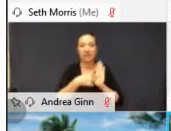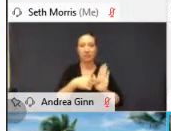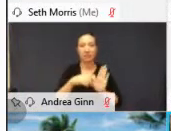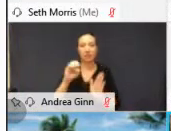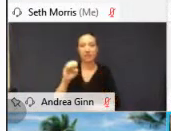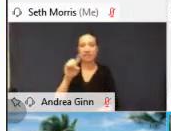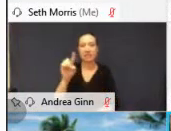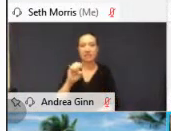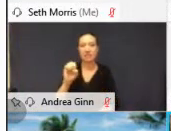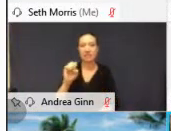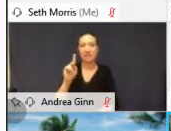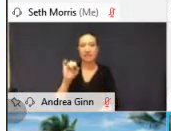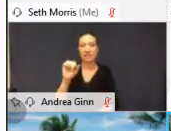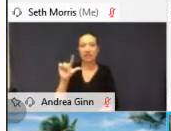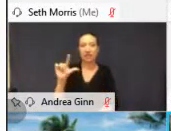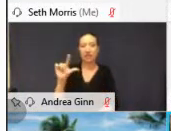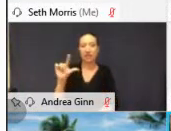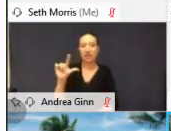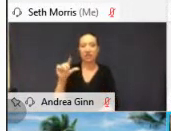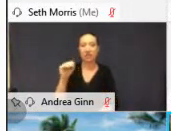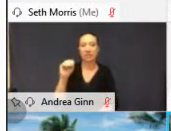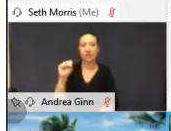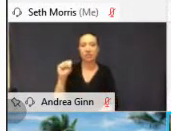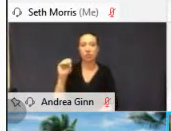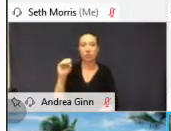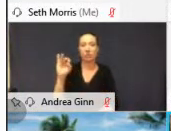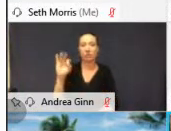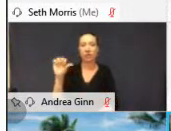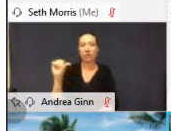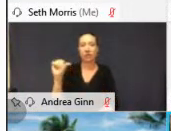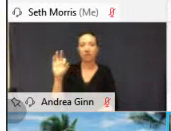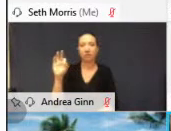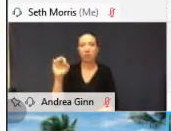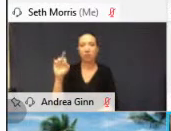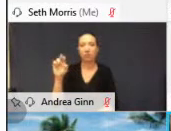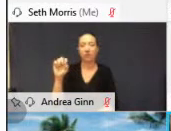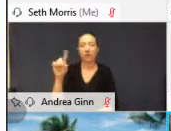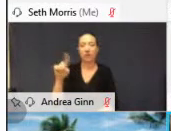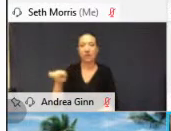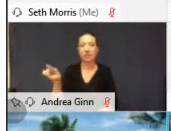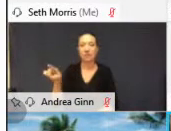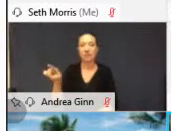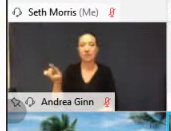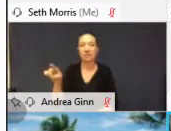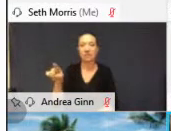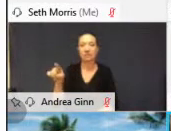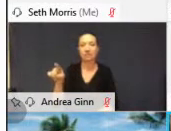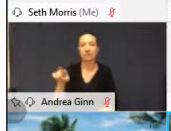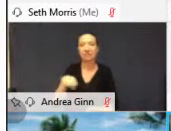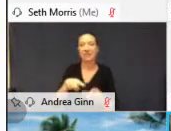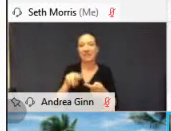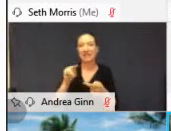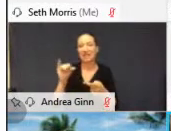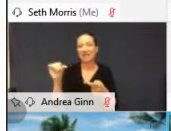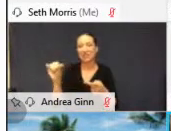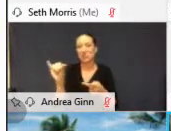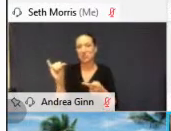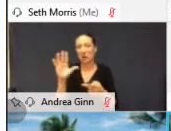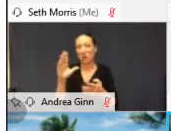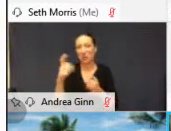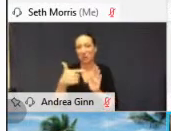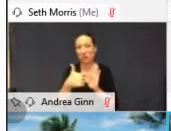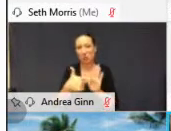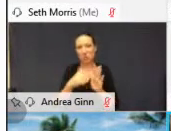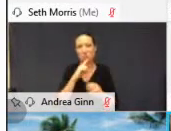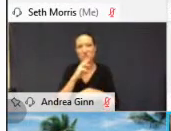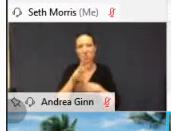Flores family, as well as Nia, to really show you a little bit about what a real world impact could